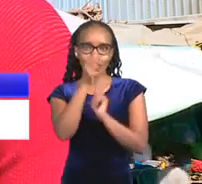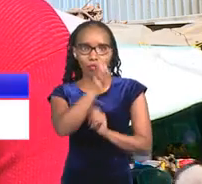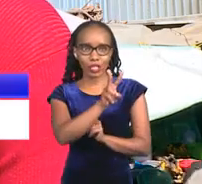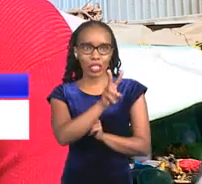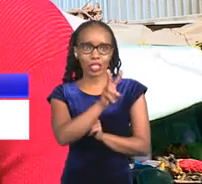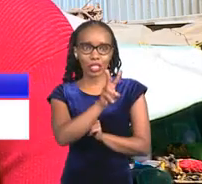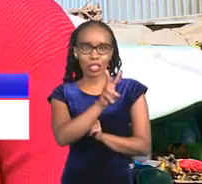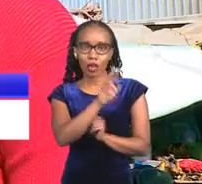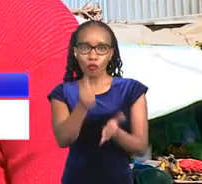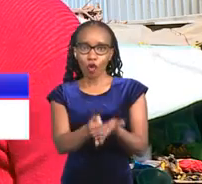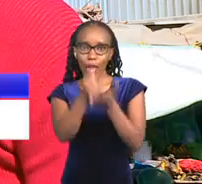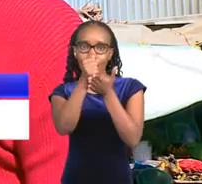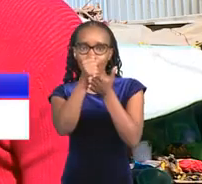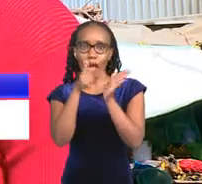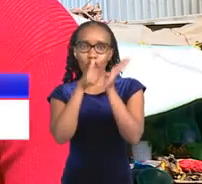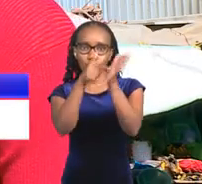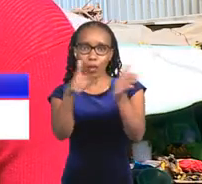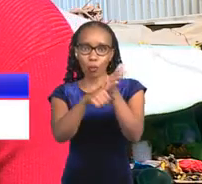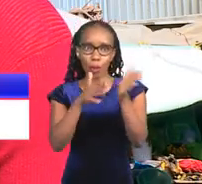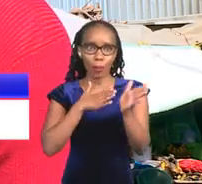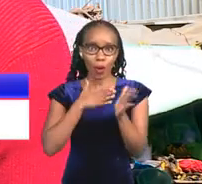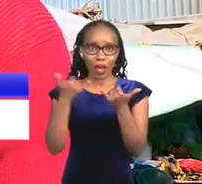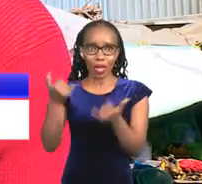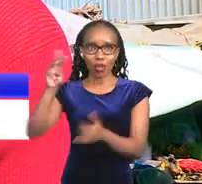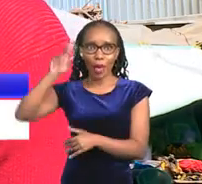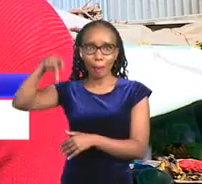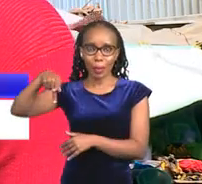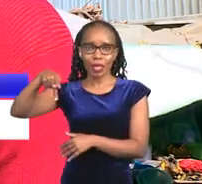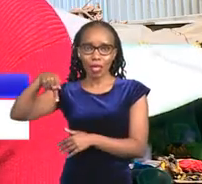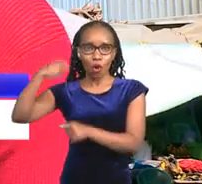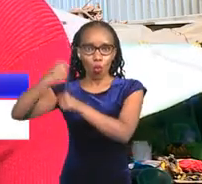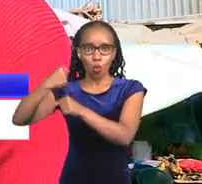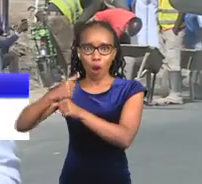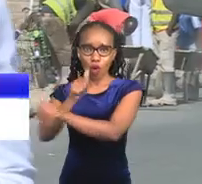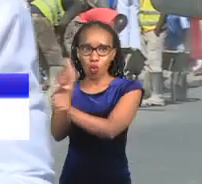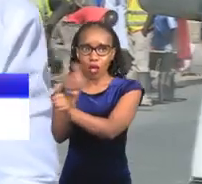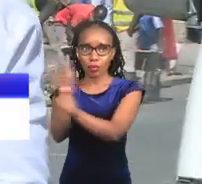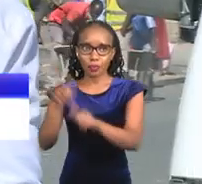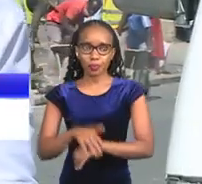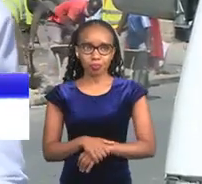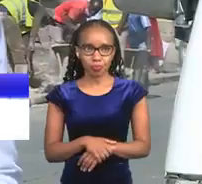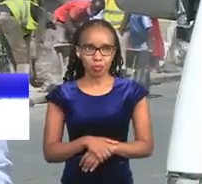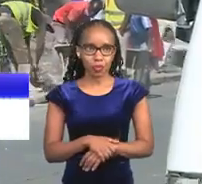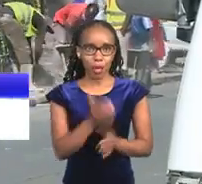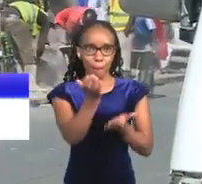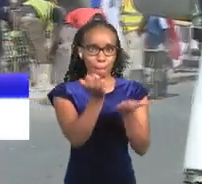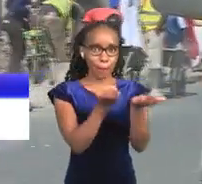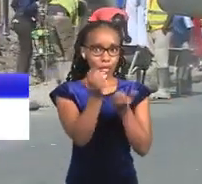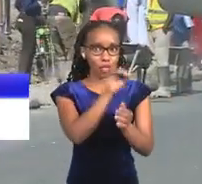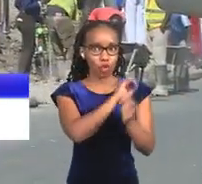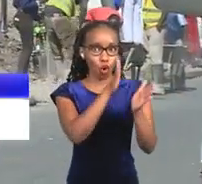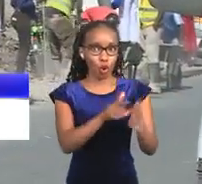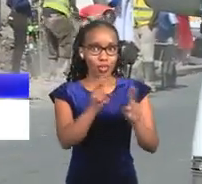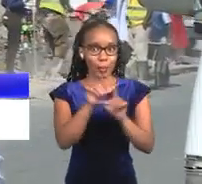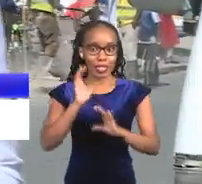through. And right now you can see kazi Babu Owino, ni kazi imeleweka vizuri na kazi imetendeka. Now, business owners and